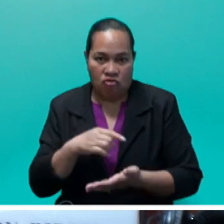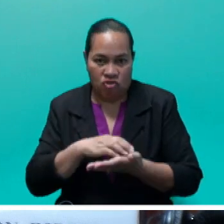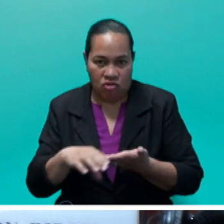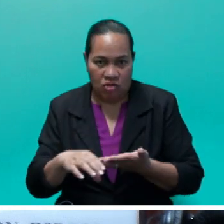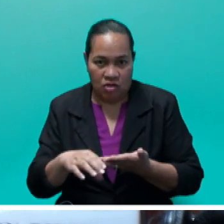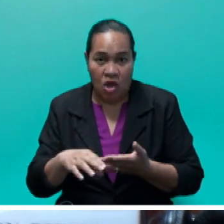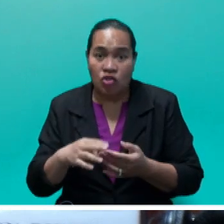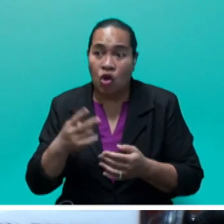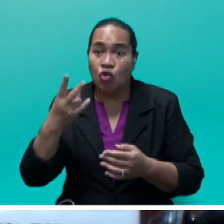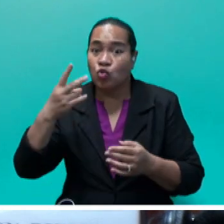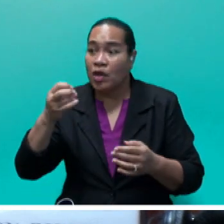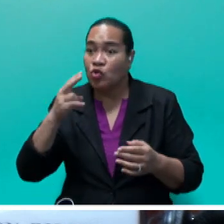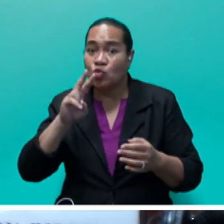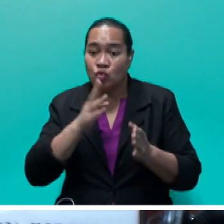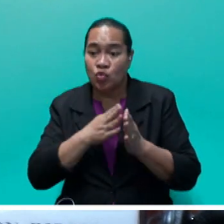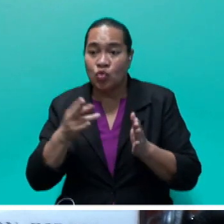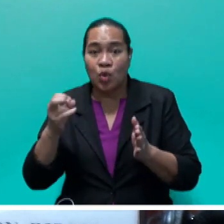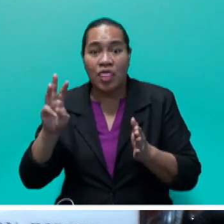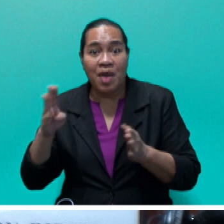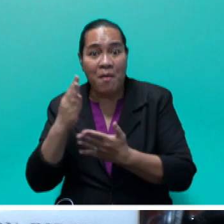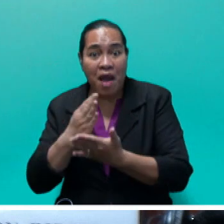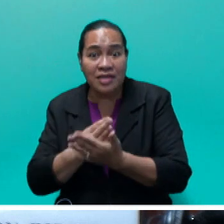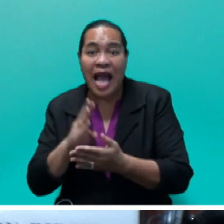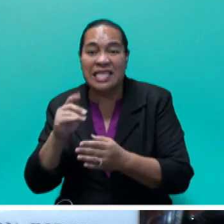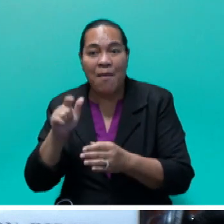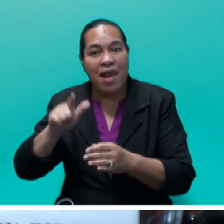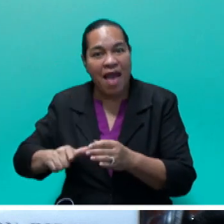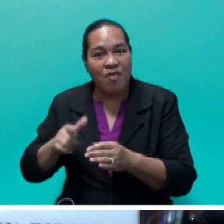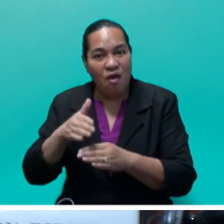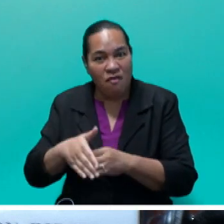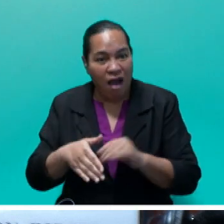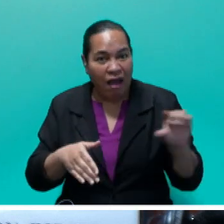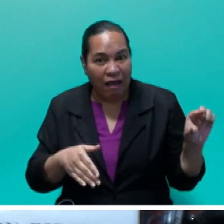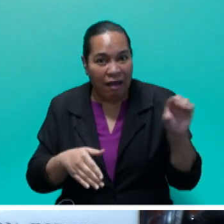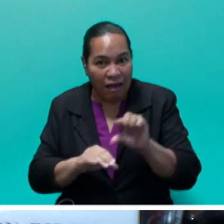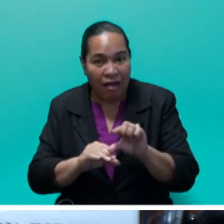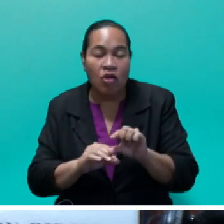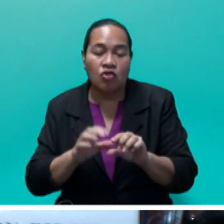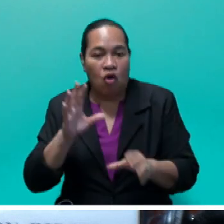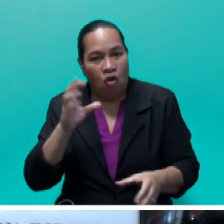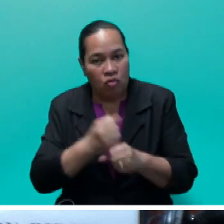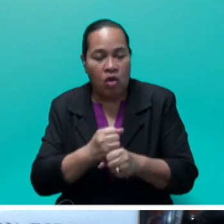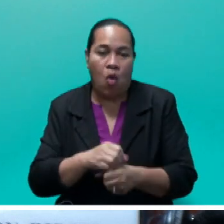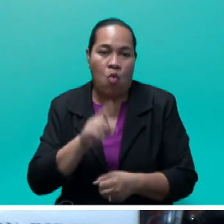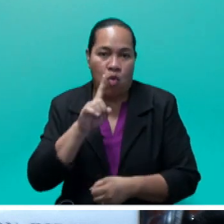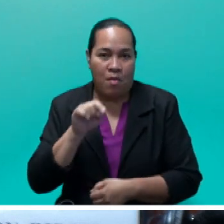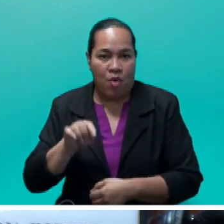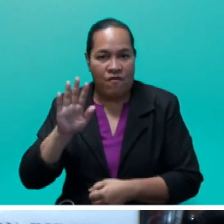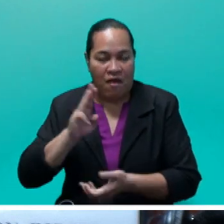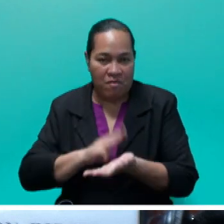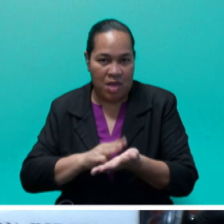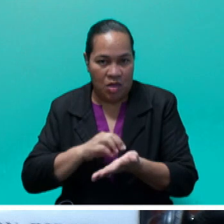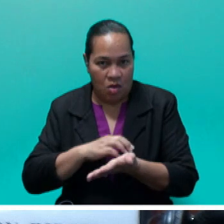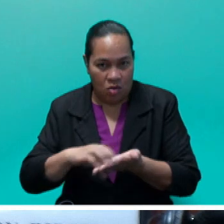rollover from 22-23 and 23-24 was 1.5 million, which happens